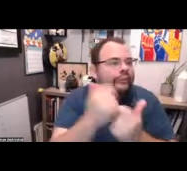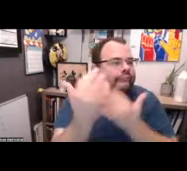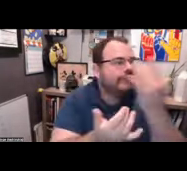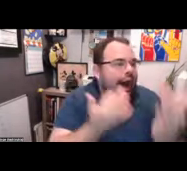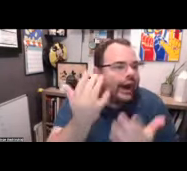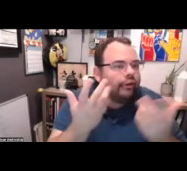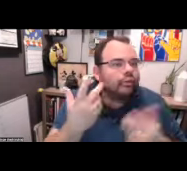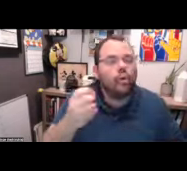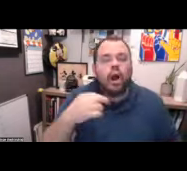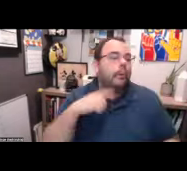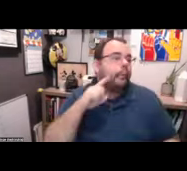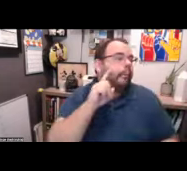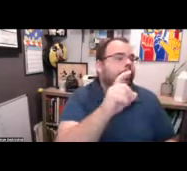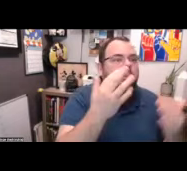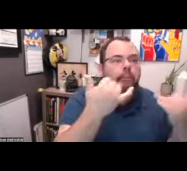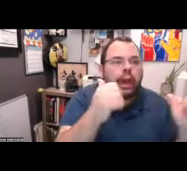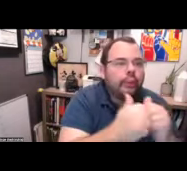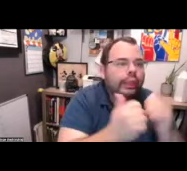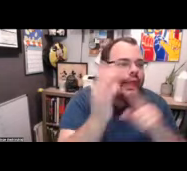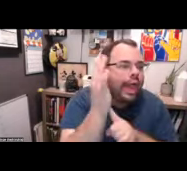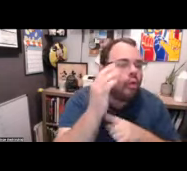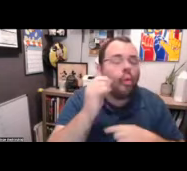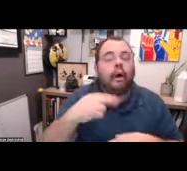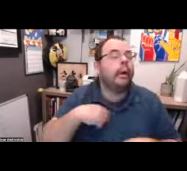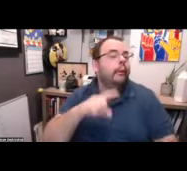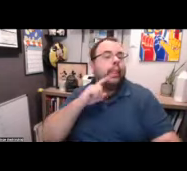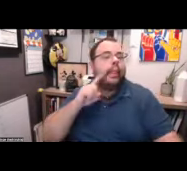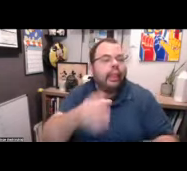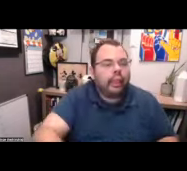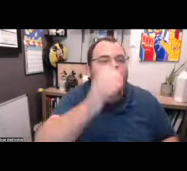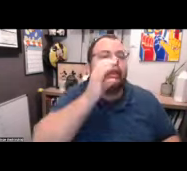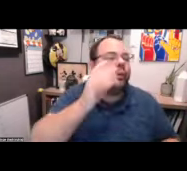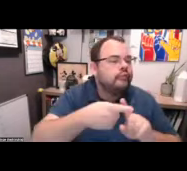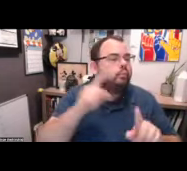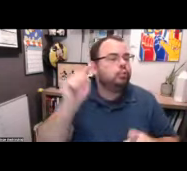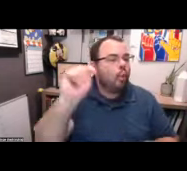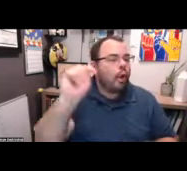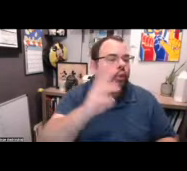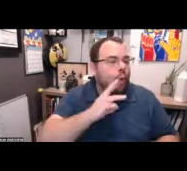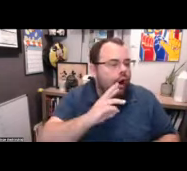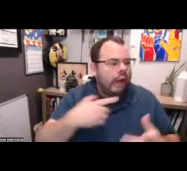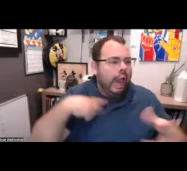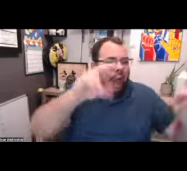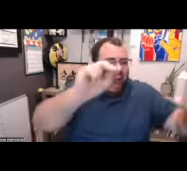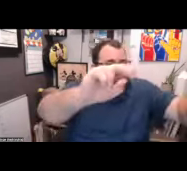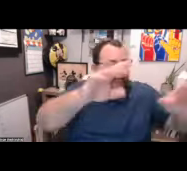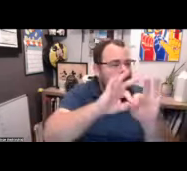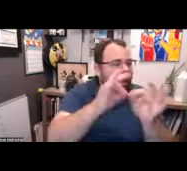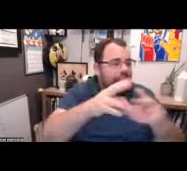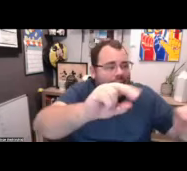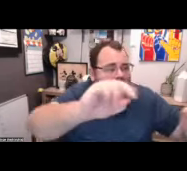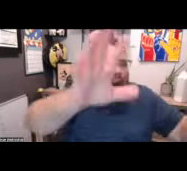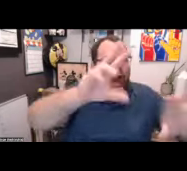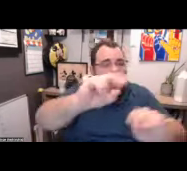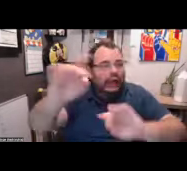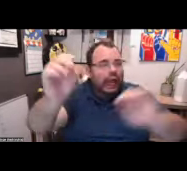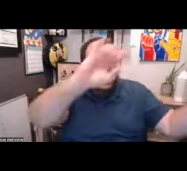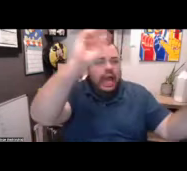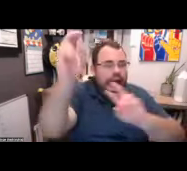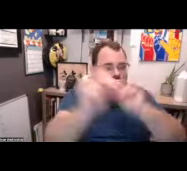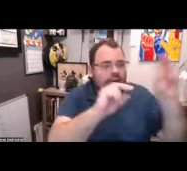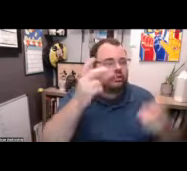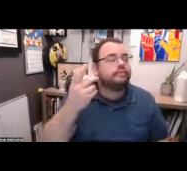Okay, so you know how babies would play with like the electricity. They would want to put their hands in the socket, or they'd grabbing water from the toilet, and